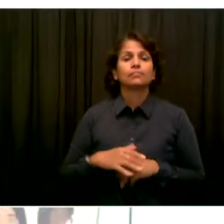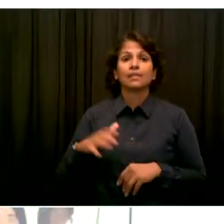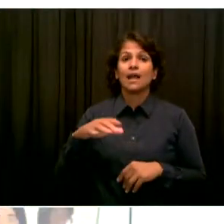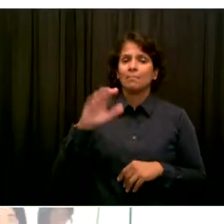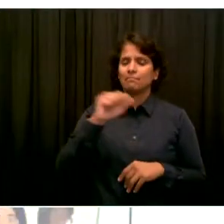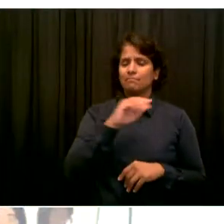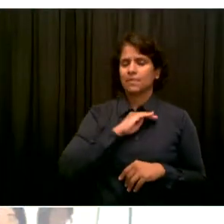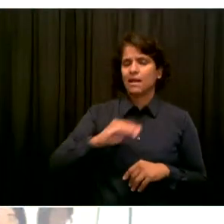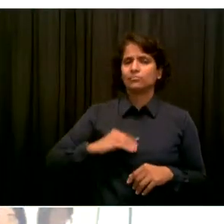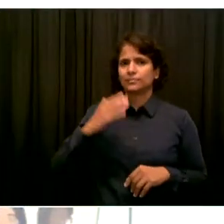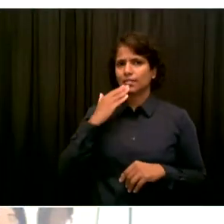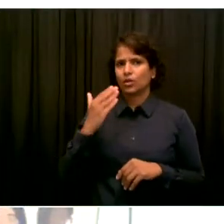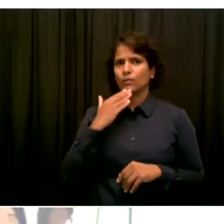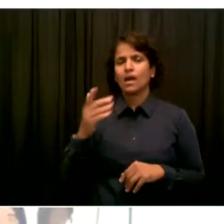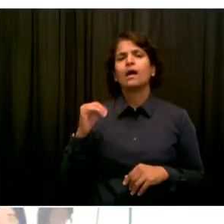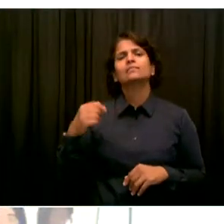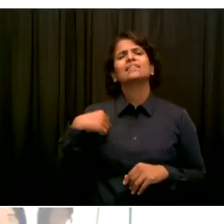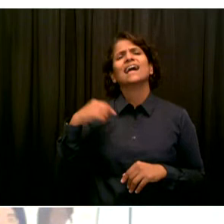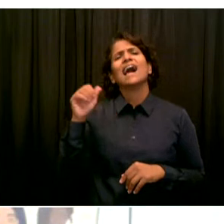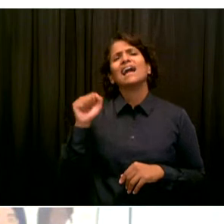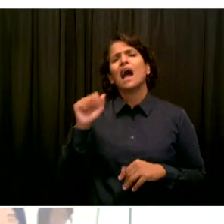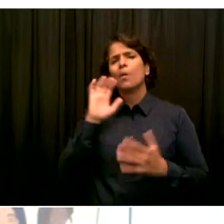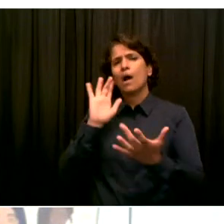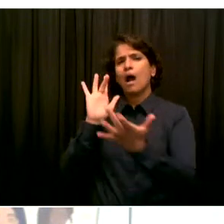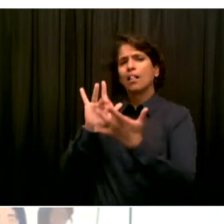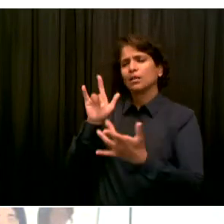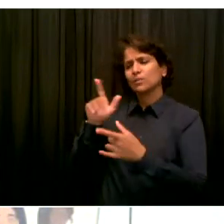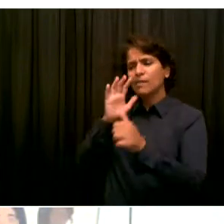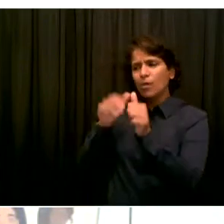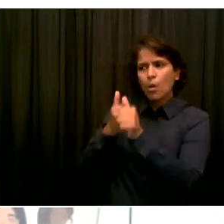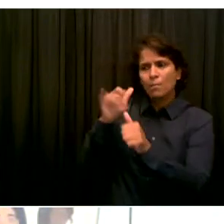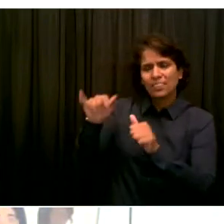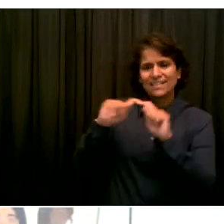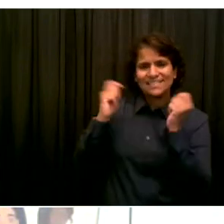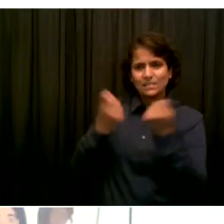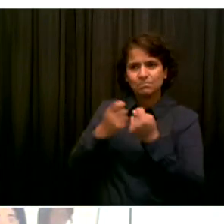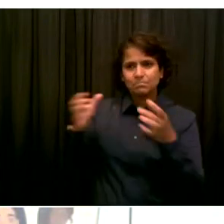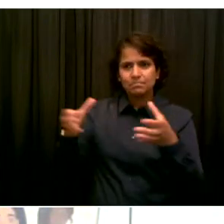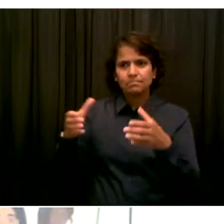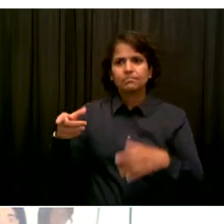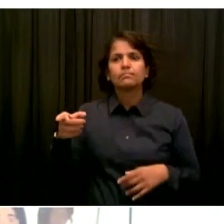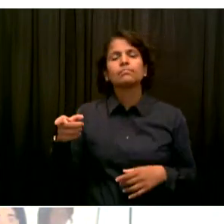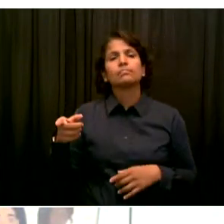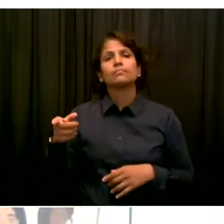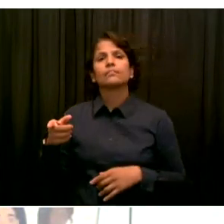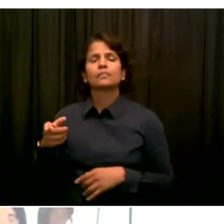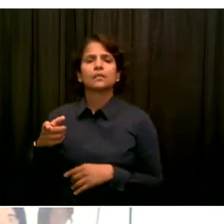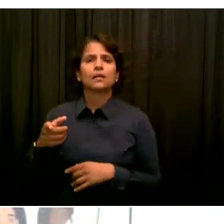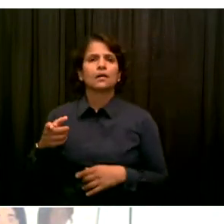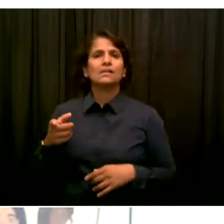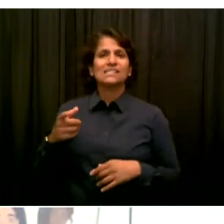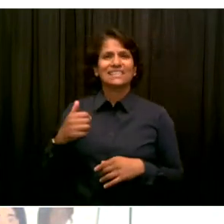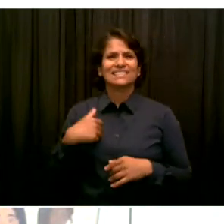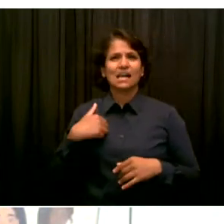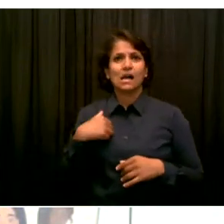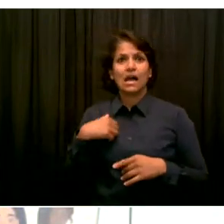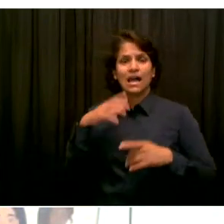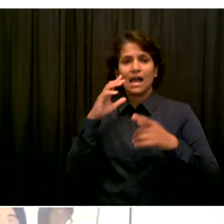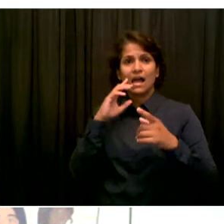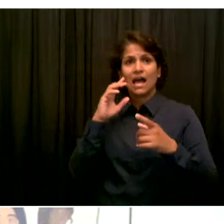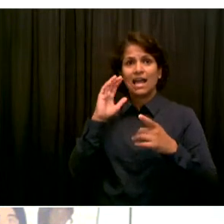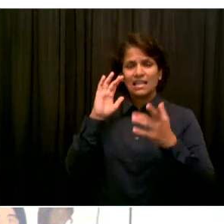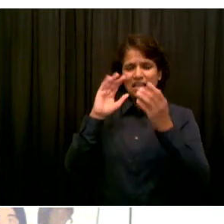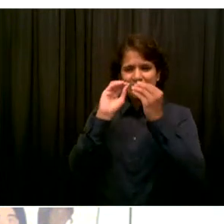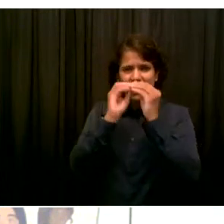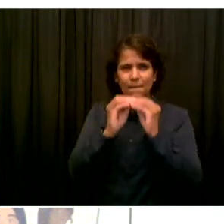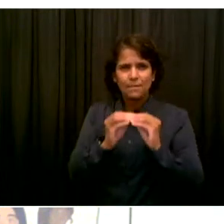happy to follow up on the inquiry. Depending on the numbers, particularly at the zip code